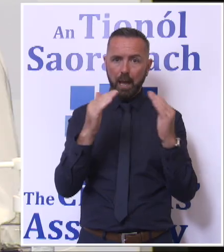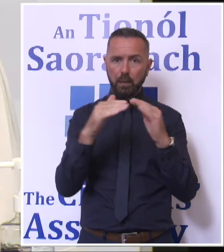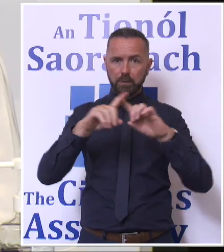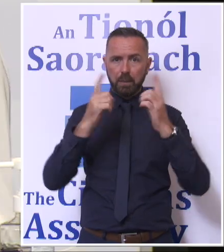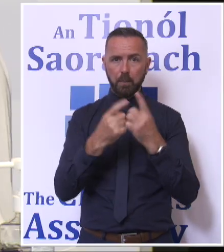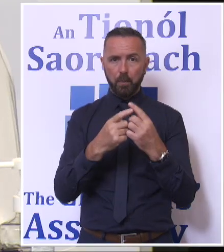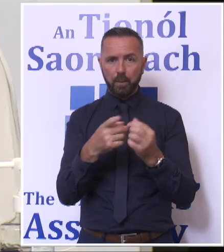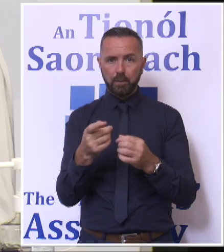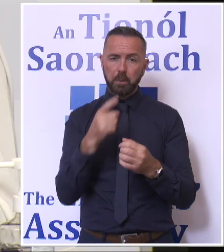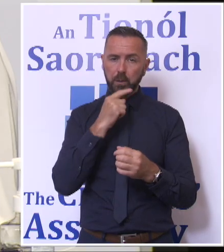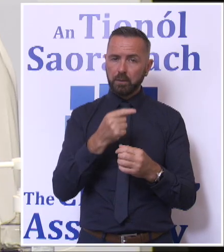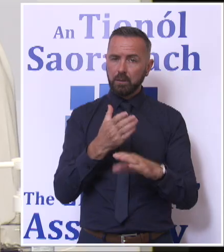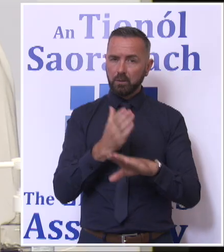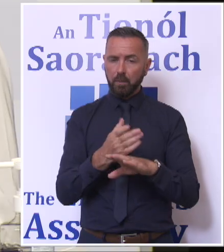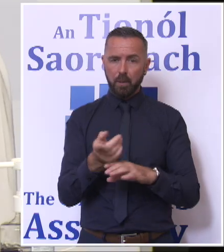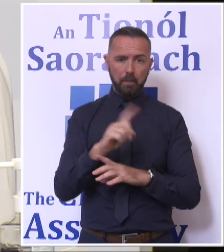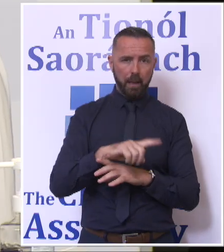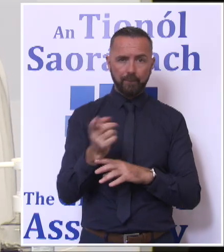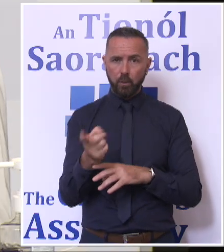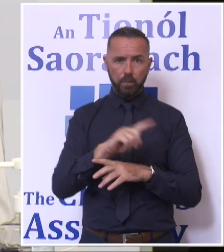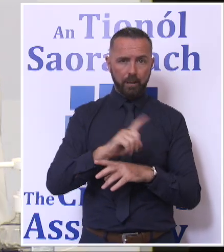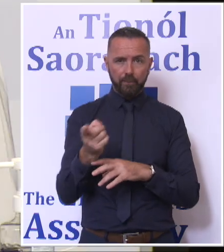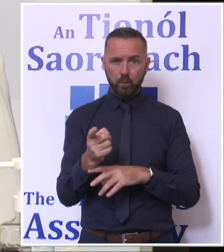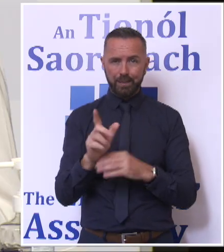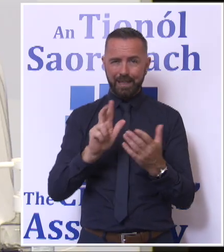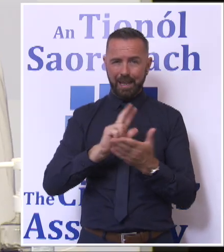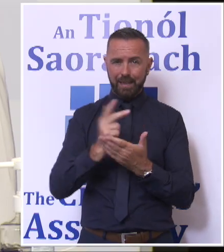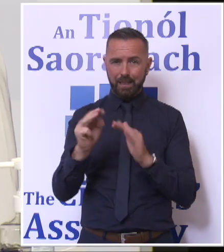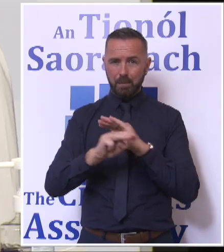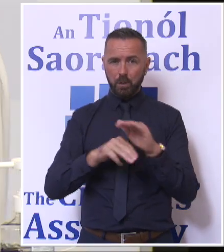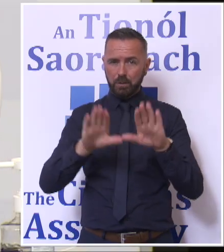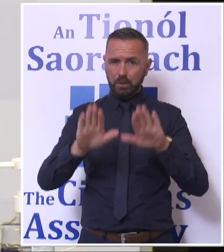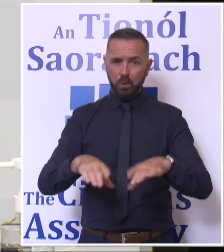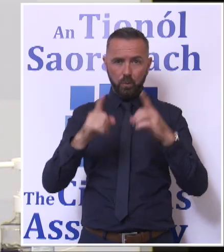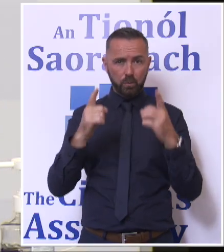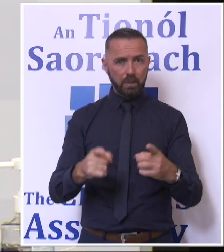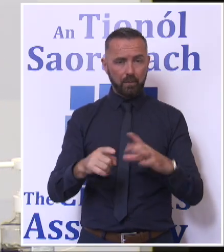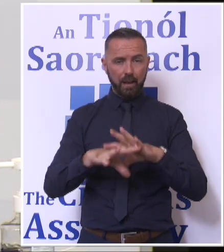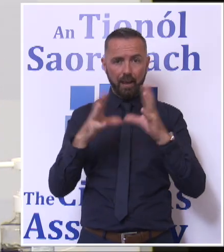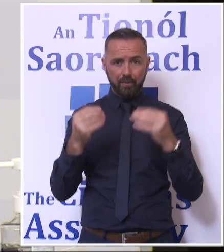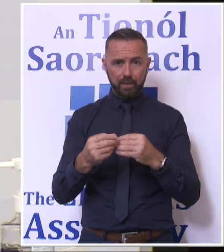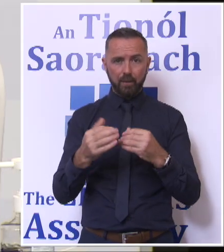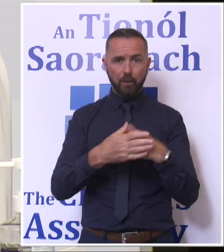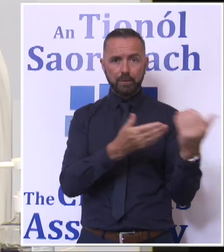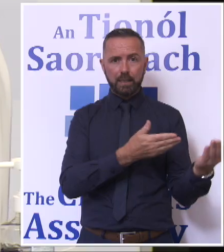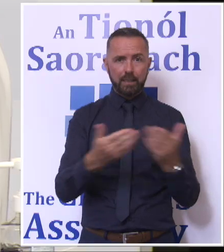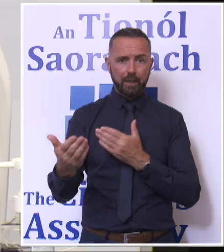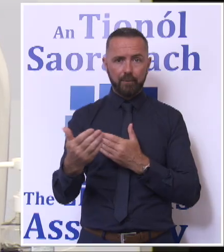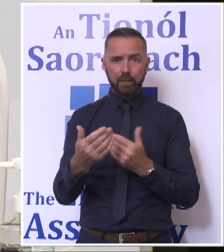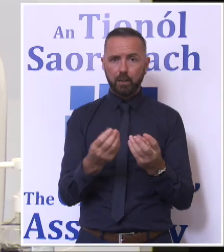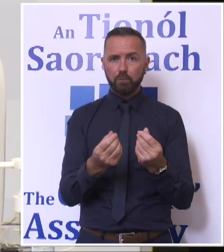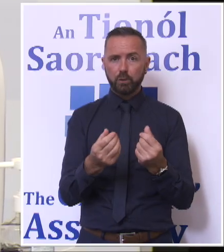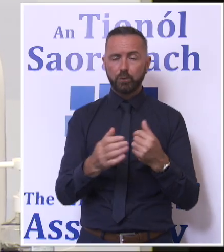forward, about 18 months process, which slows down delivery of a crucial